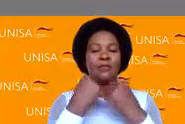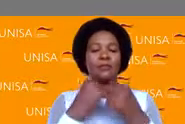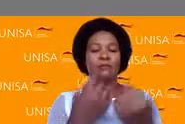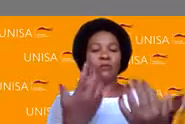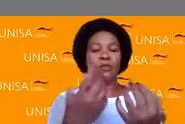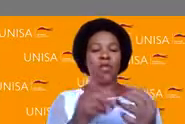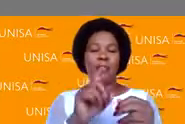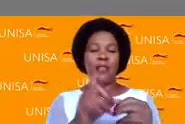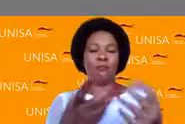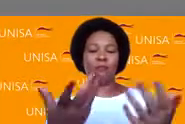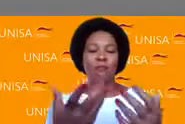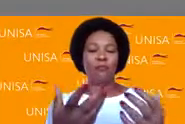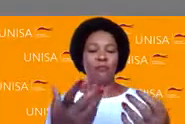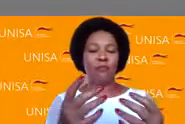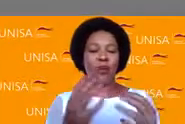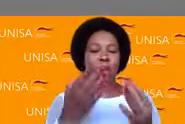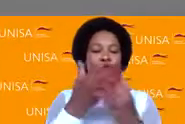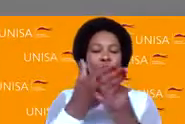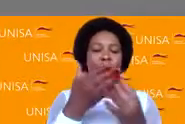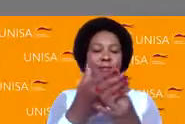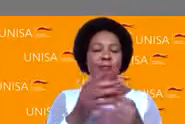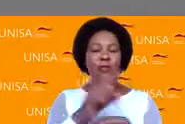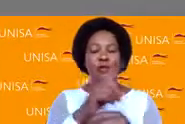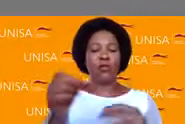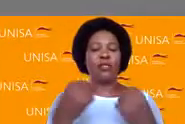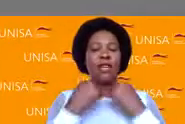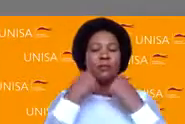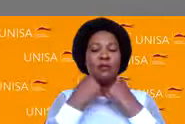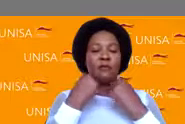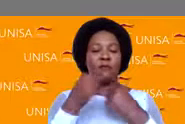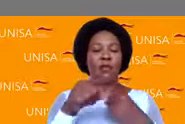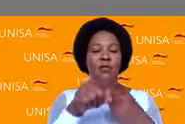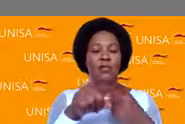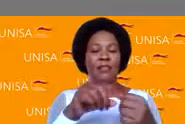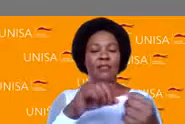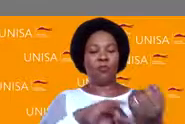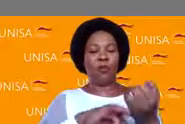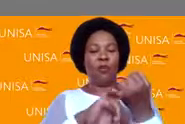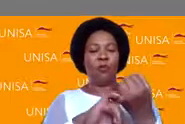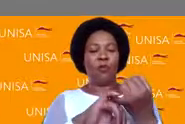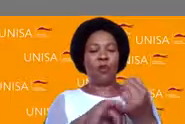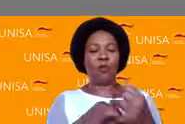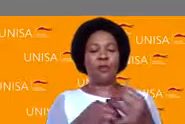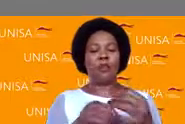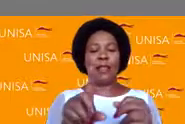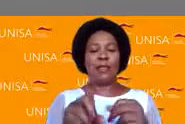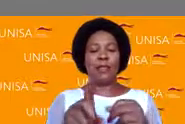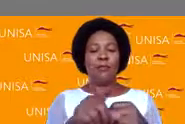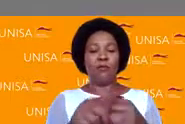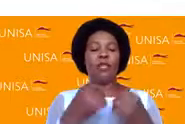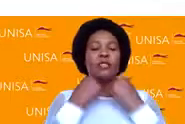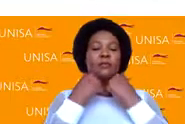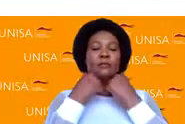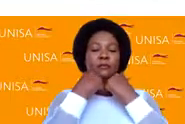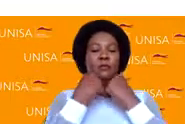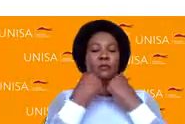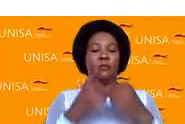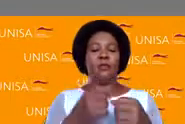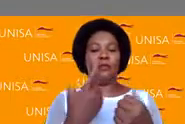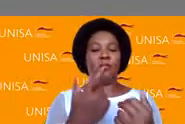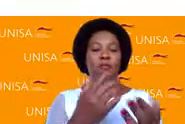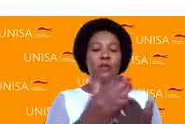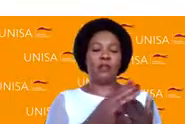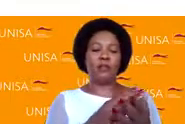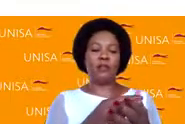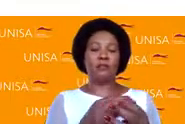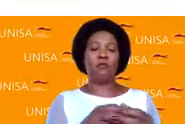and I can see, oh, okay, this is all the assignments that I need to do for this specific course. And I can click on this assignment to get started with this specific